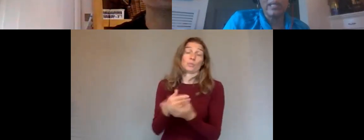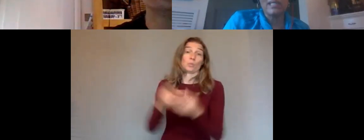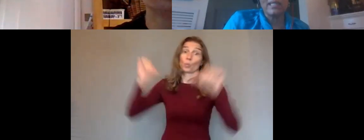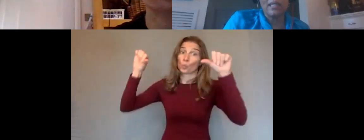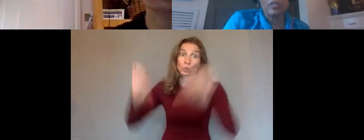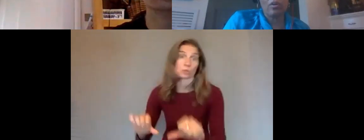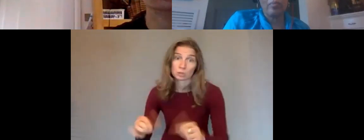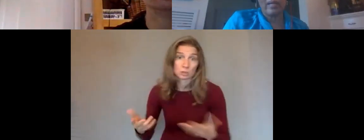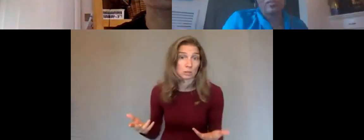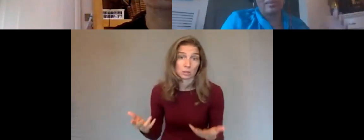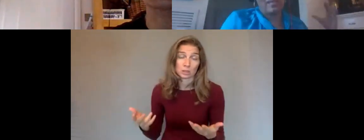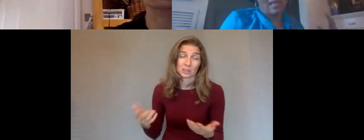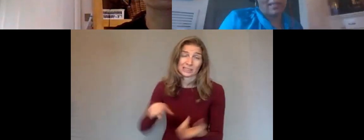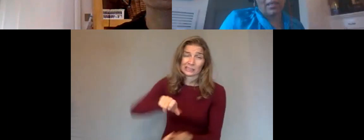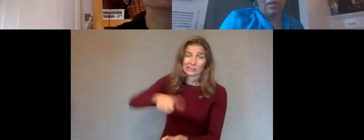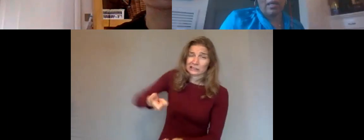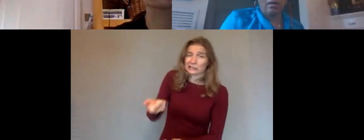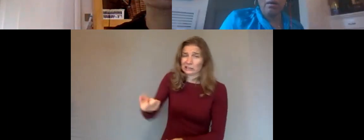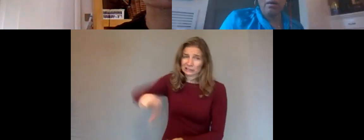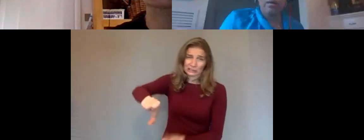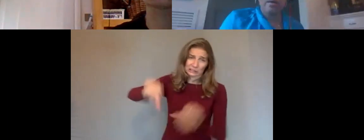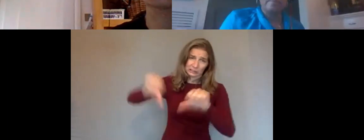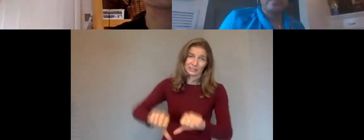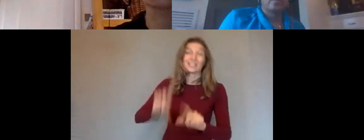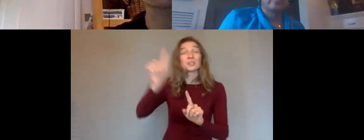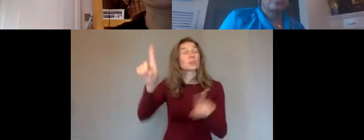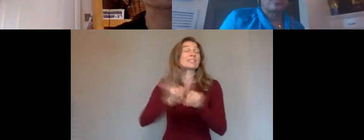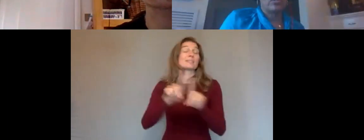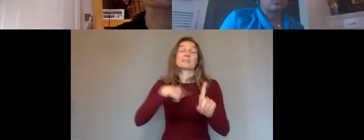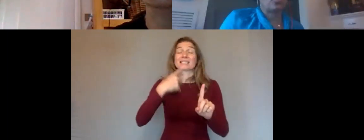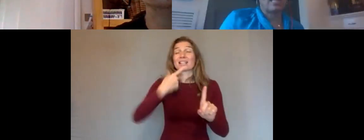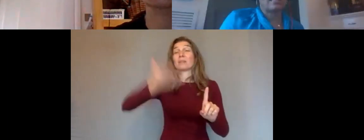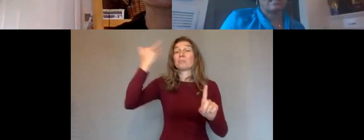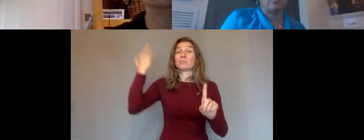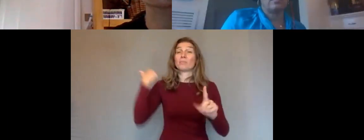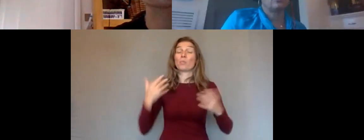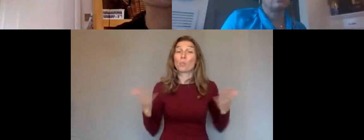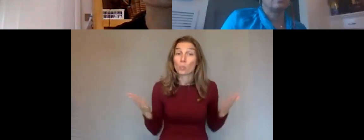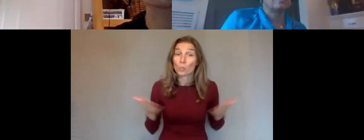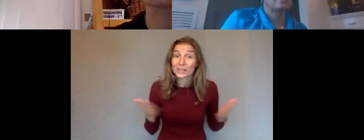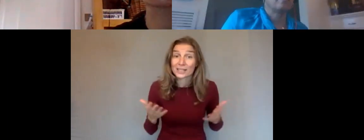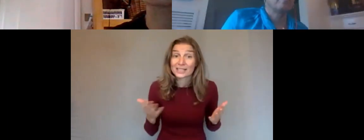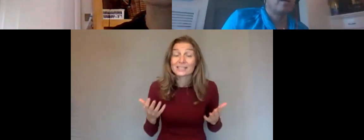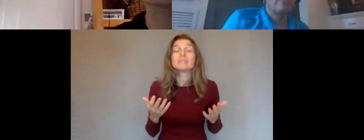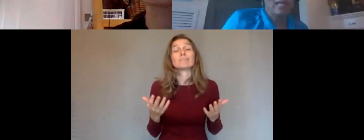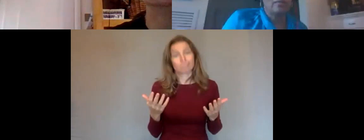we really need to go back to something I said earlier on, which is to ensure that technology is